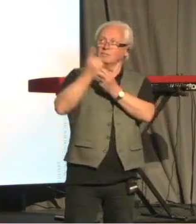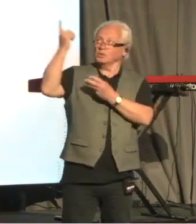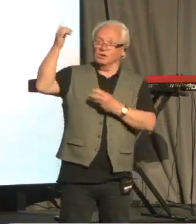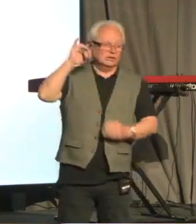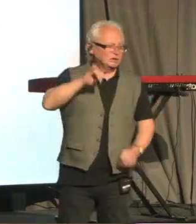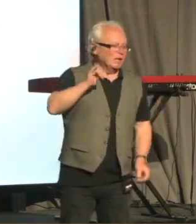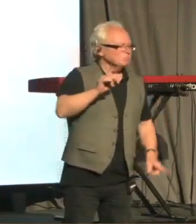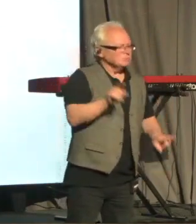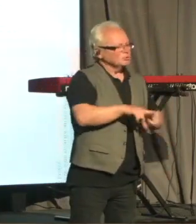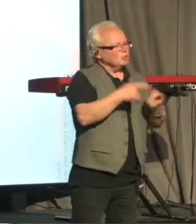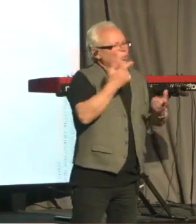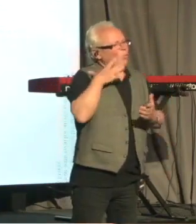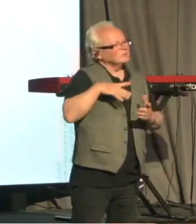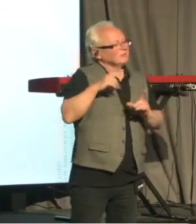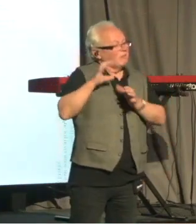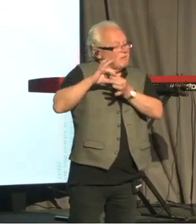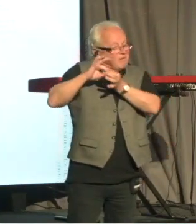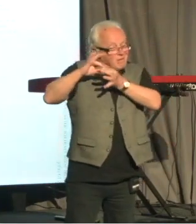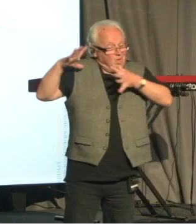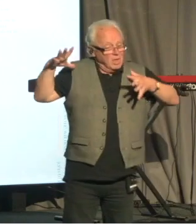but they don't want the person.